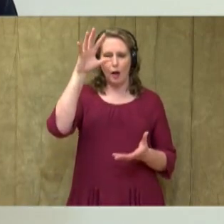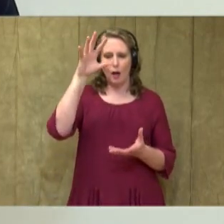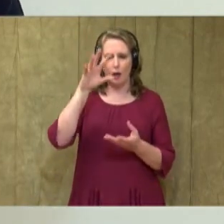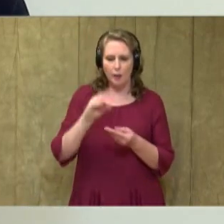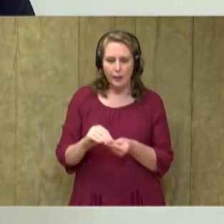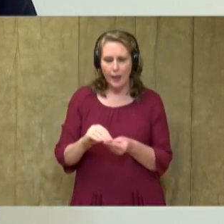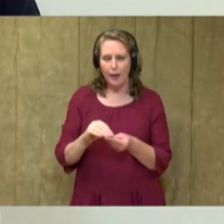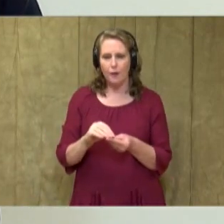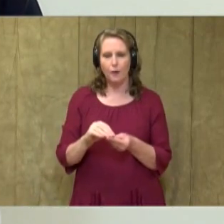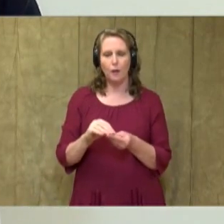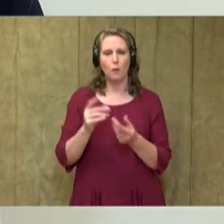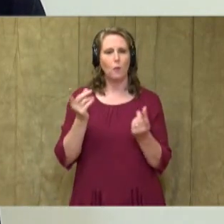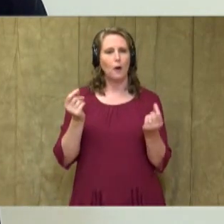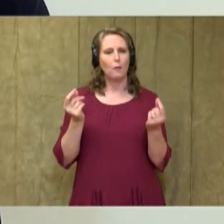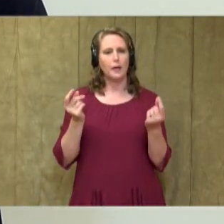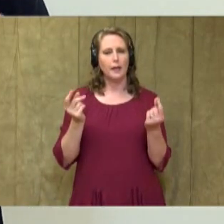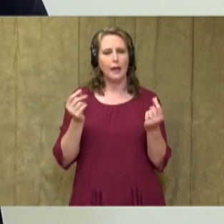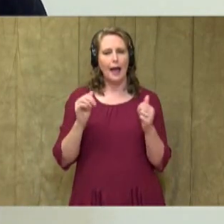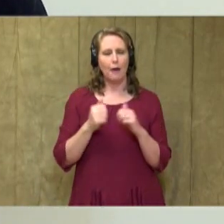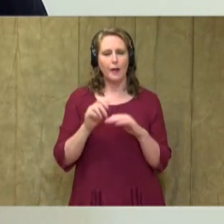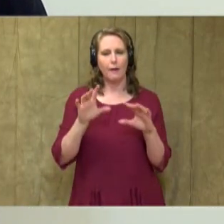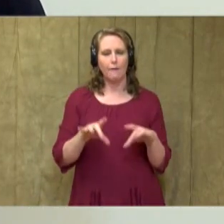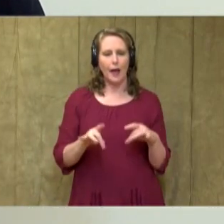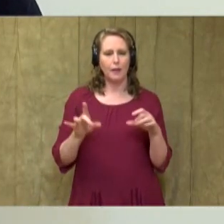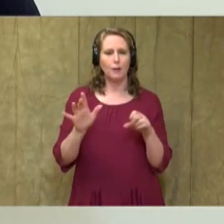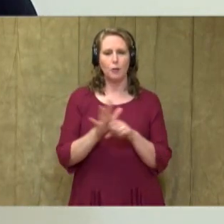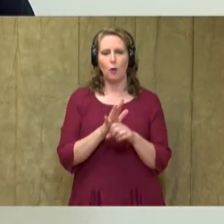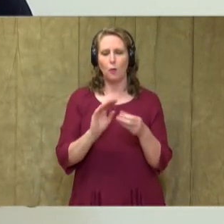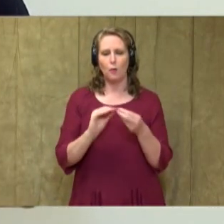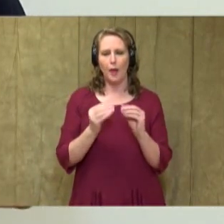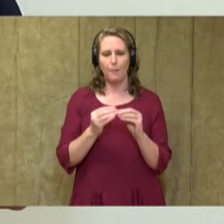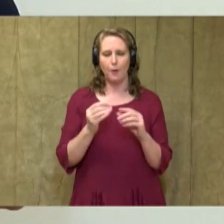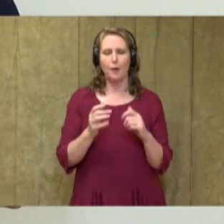2 numbers together? How could we find out a total?